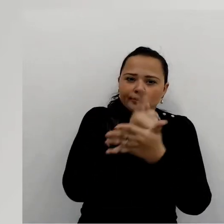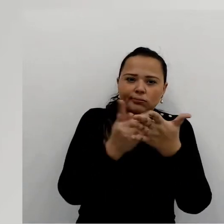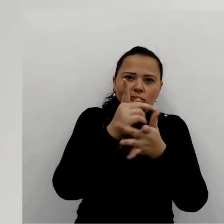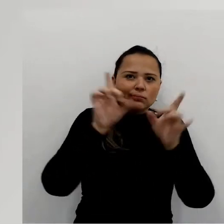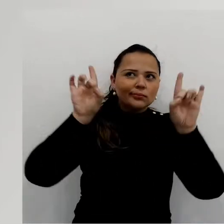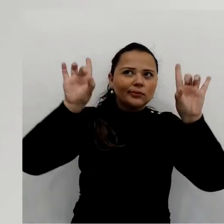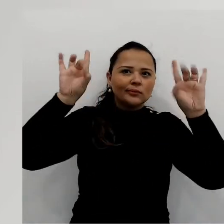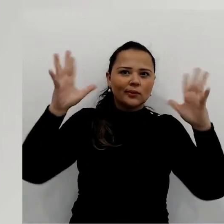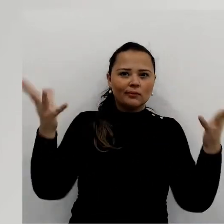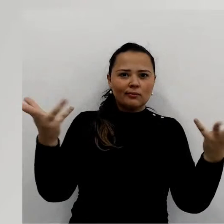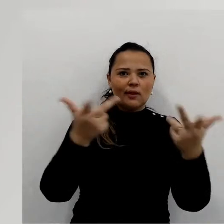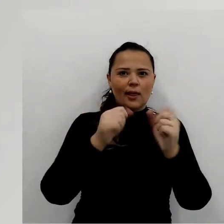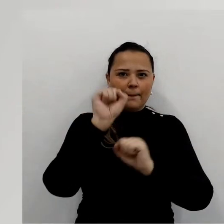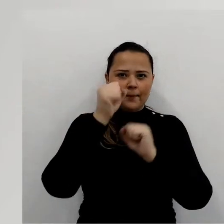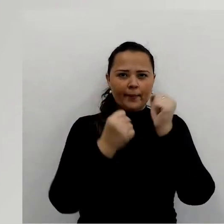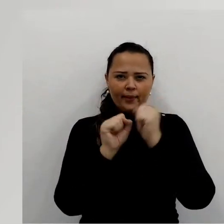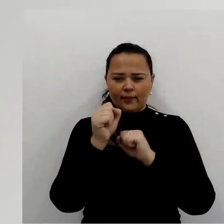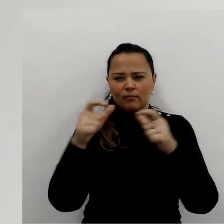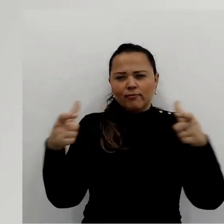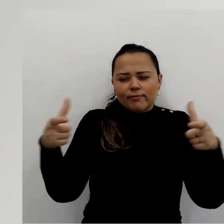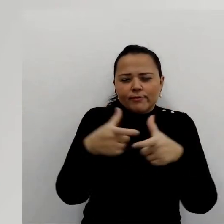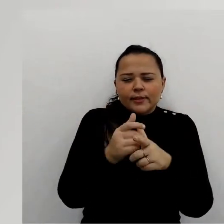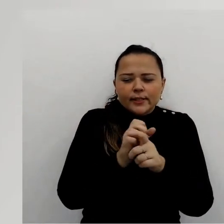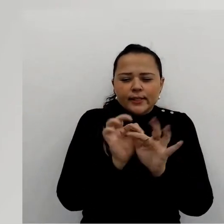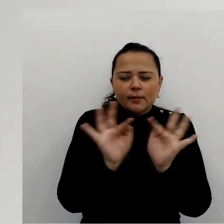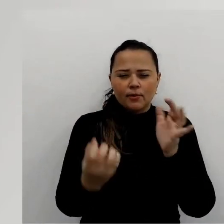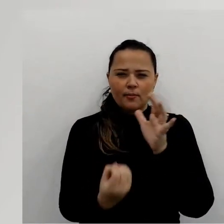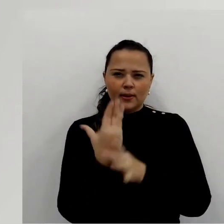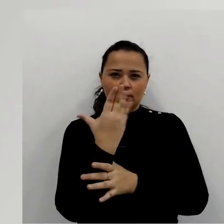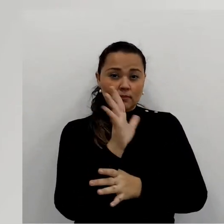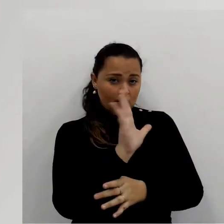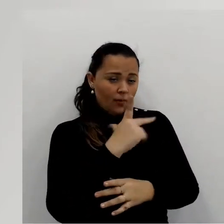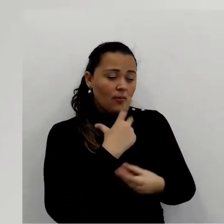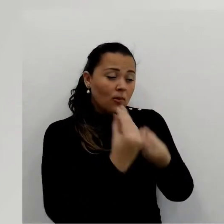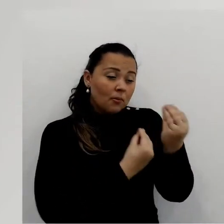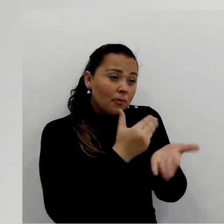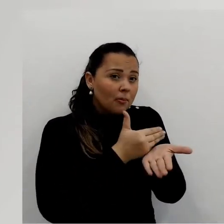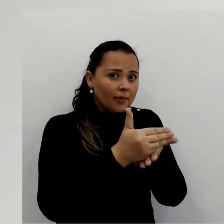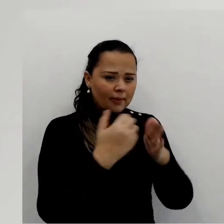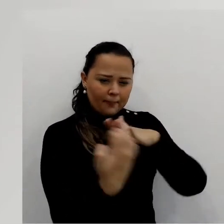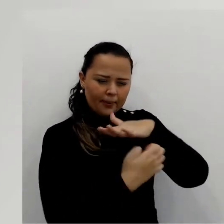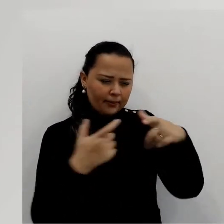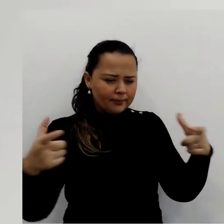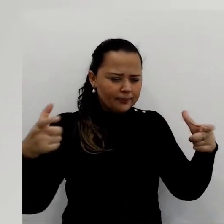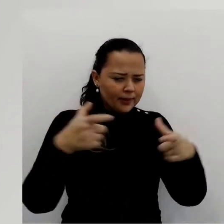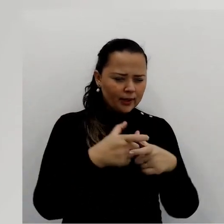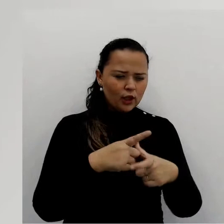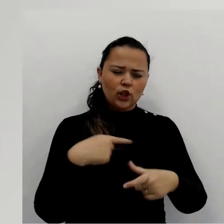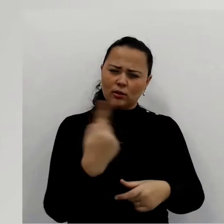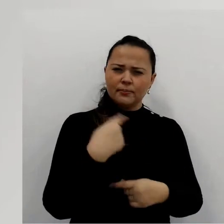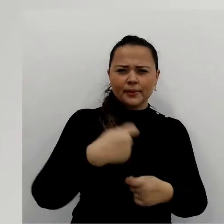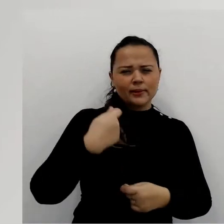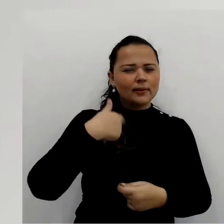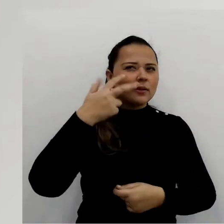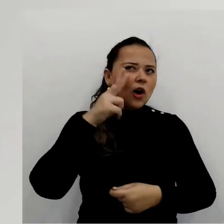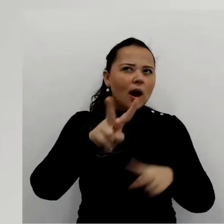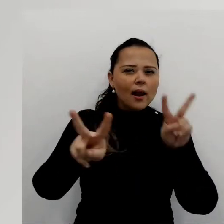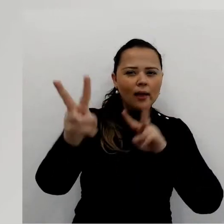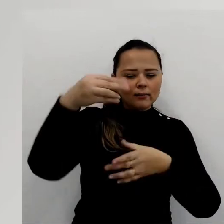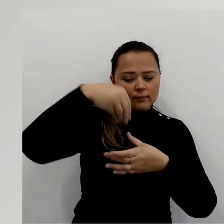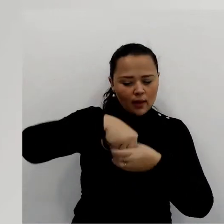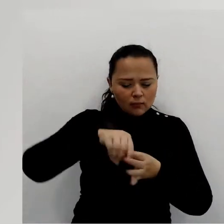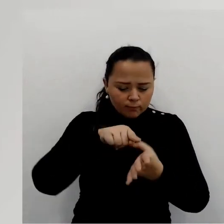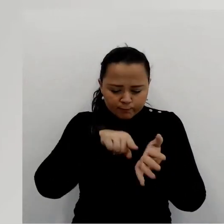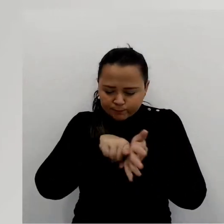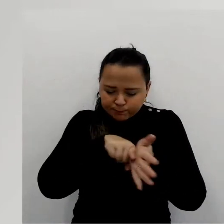small company is, first and foremost, you need to look internally to see that you are, that